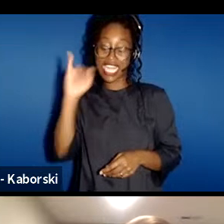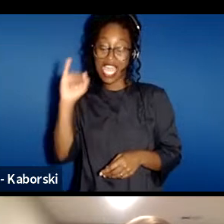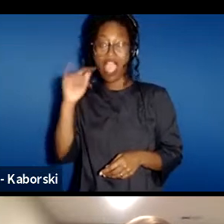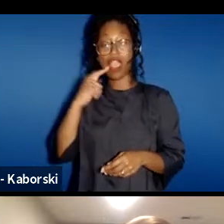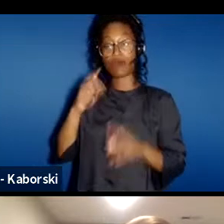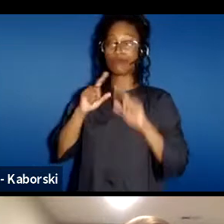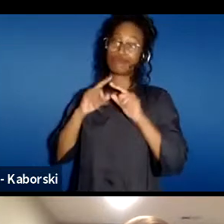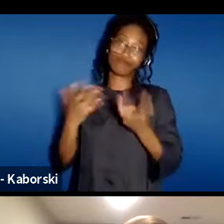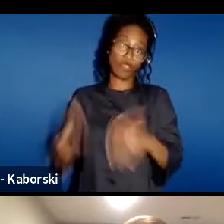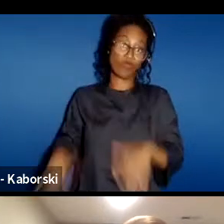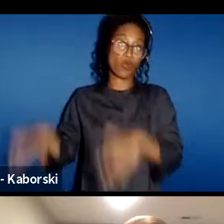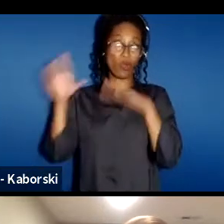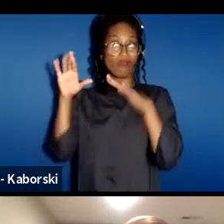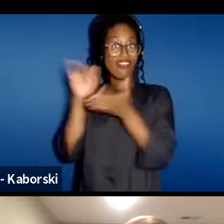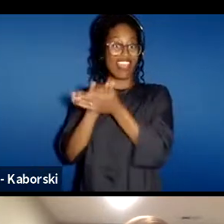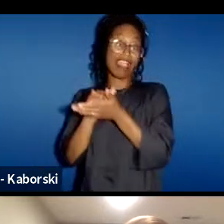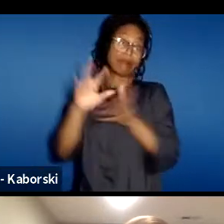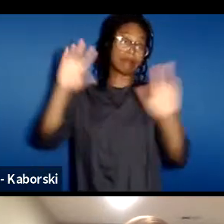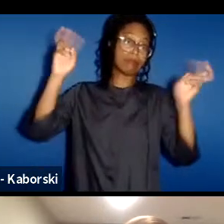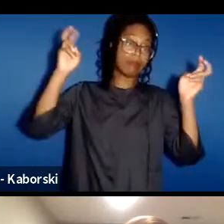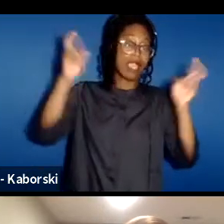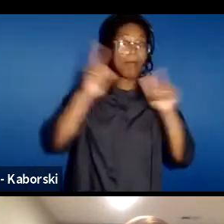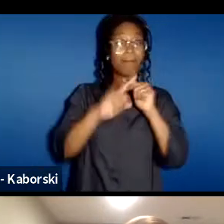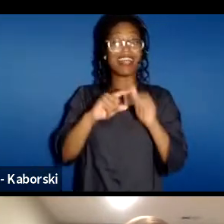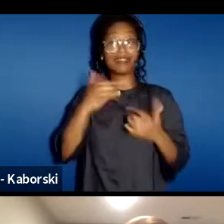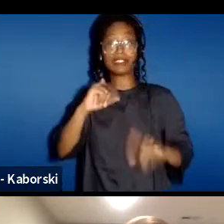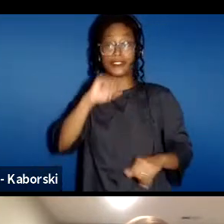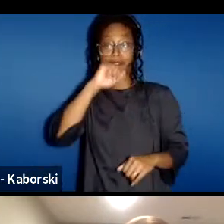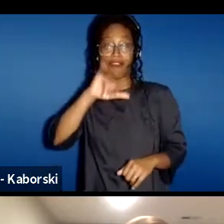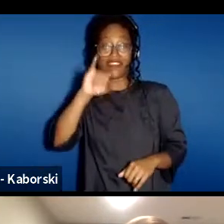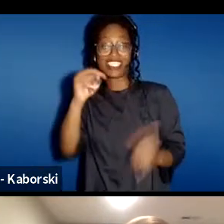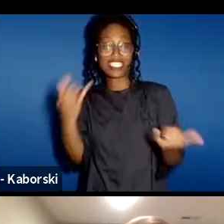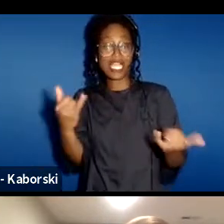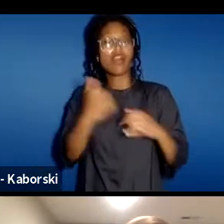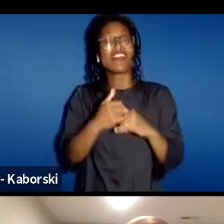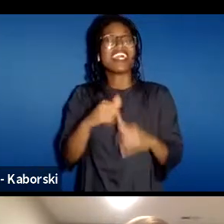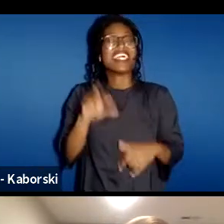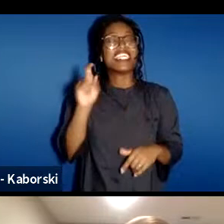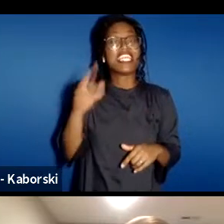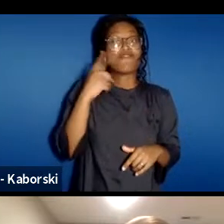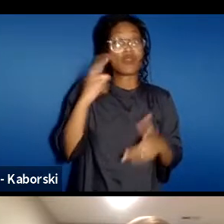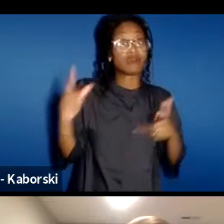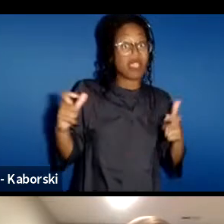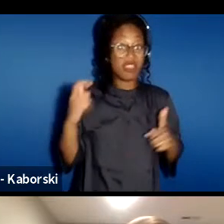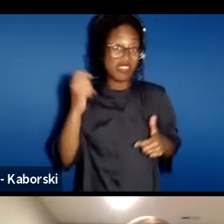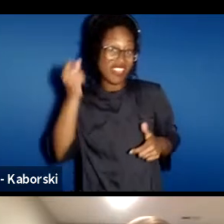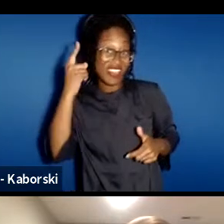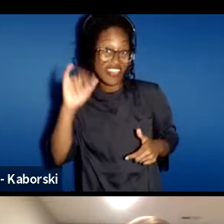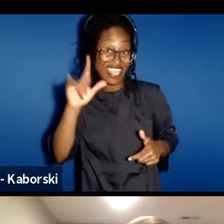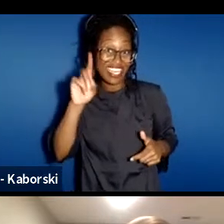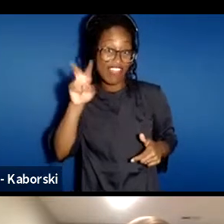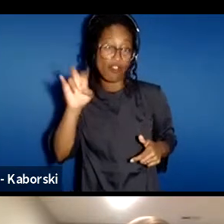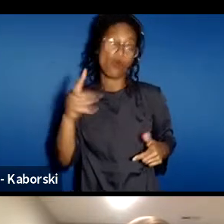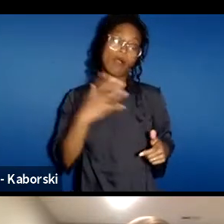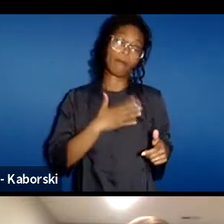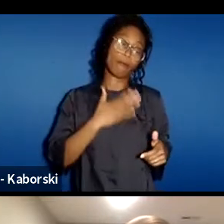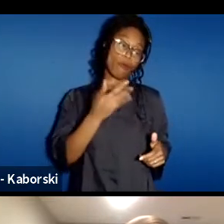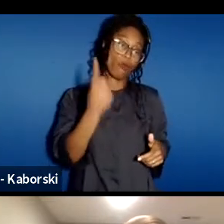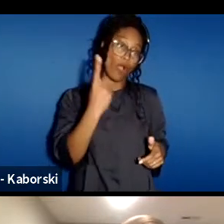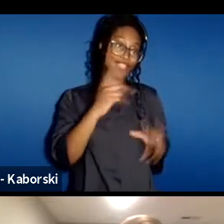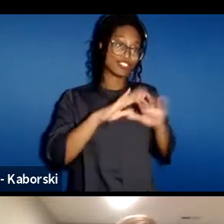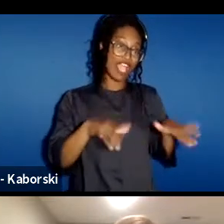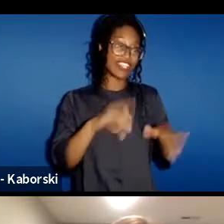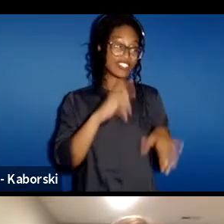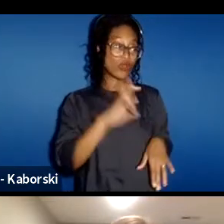adore today. David, I hear you on the need for speed. I have one small child. Well, he's 7 now, but